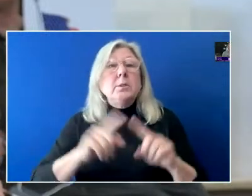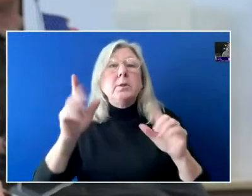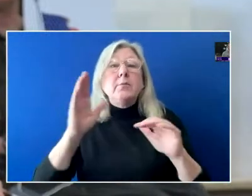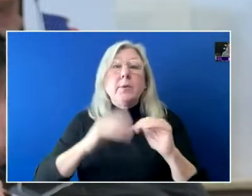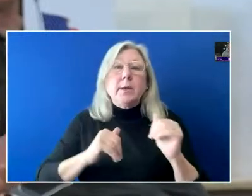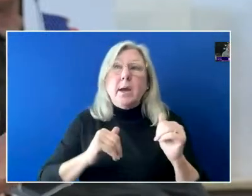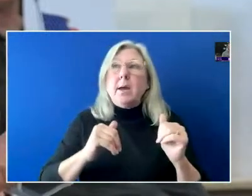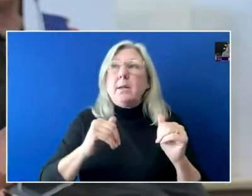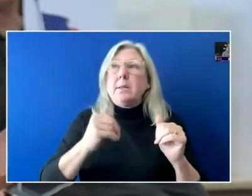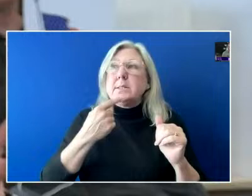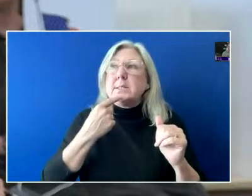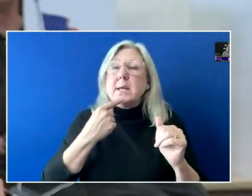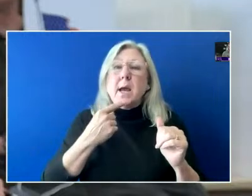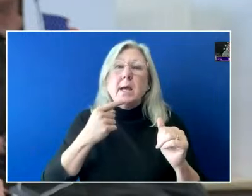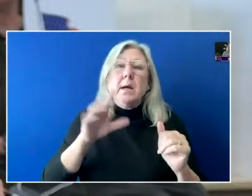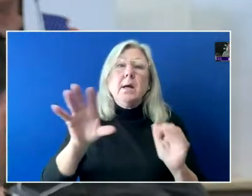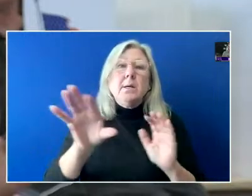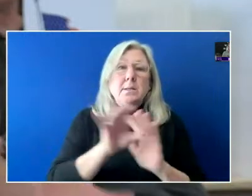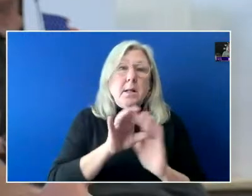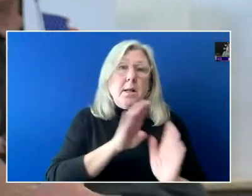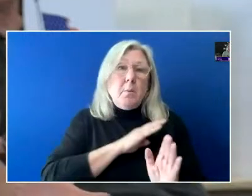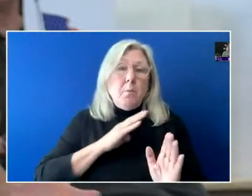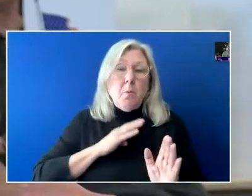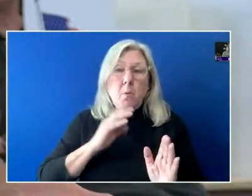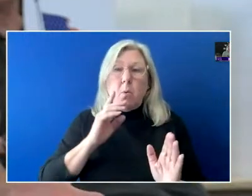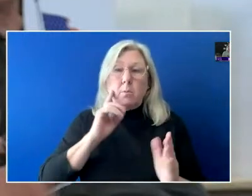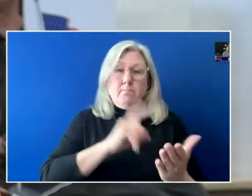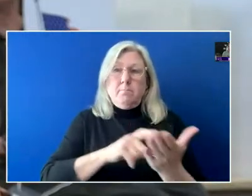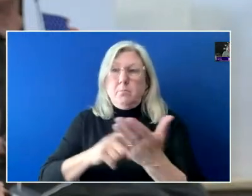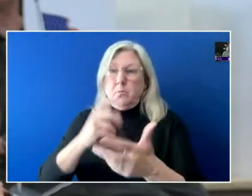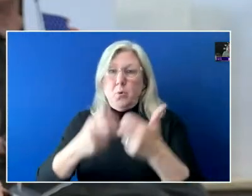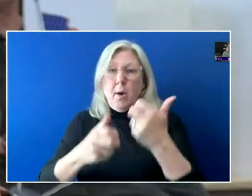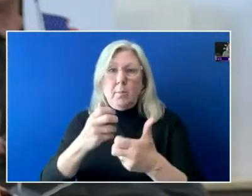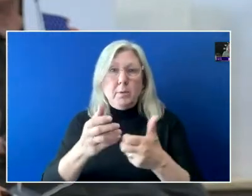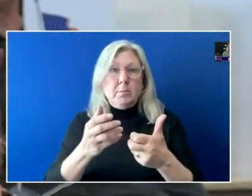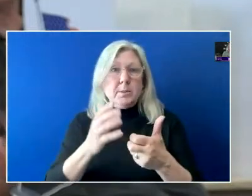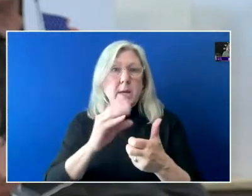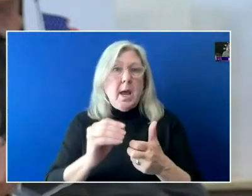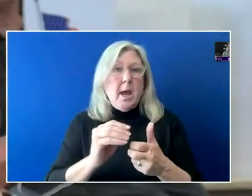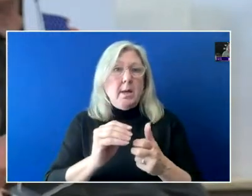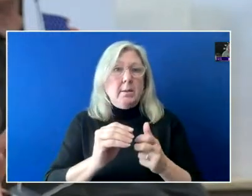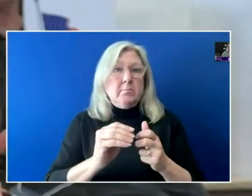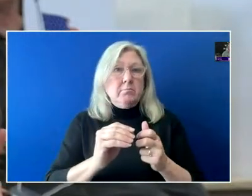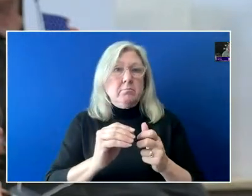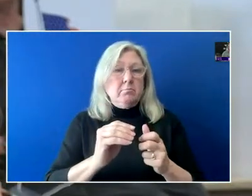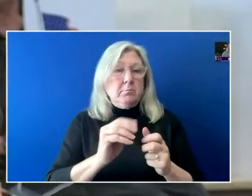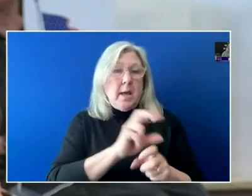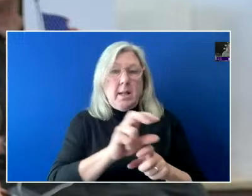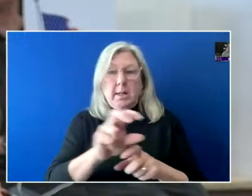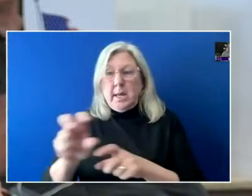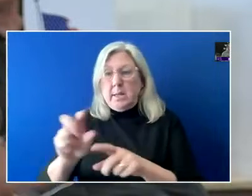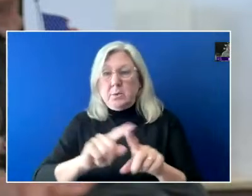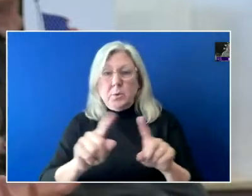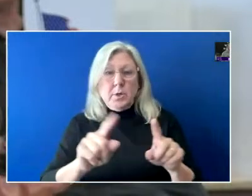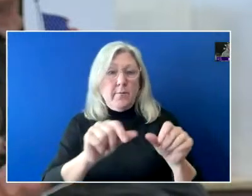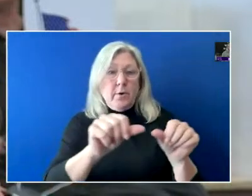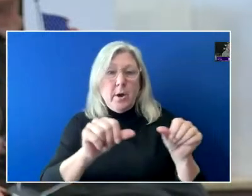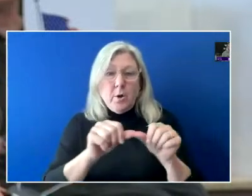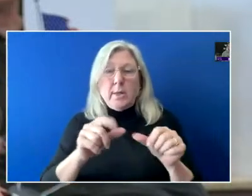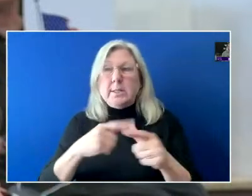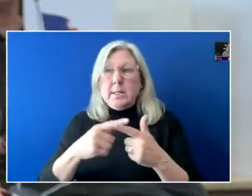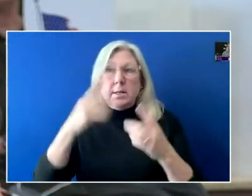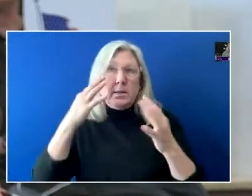problems splits this money up into you know allocates it into different areas and then sort of makes strategic decisions about okay we have